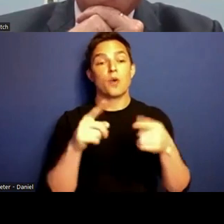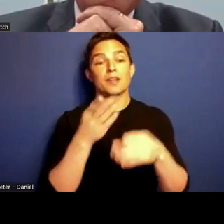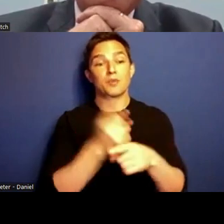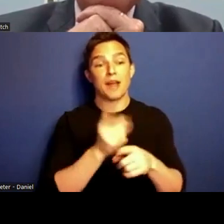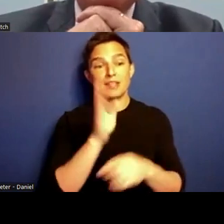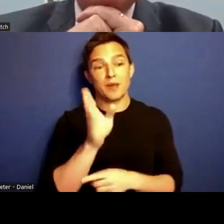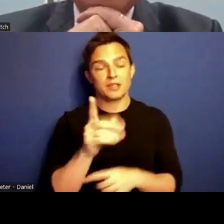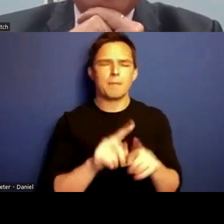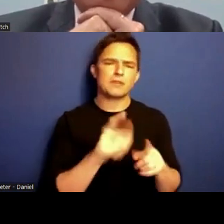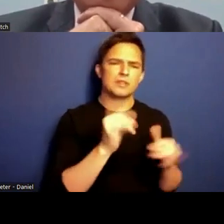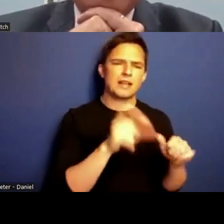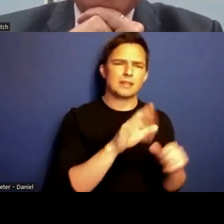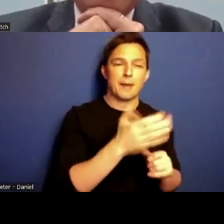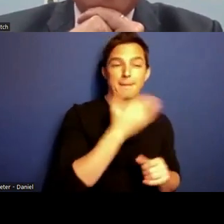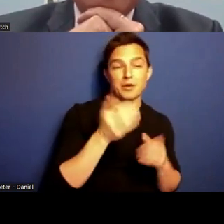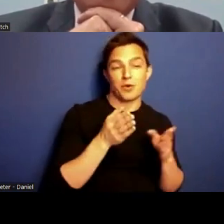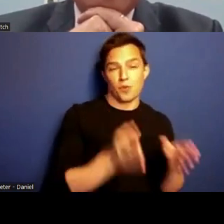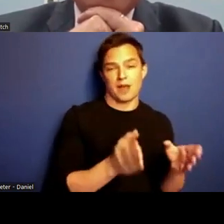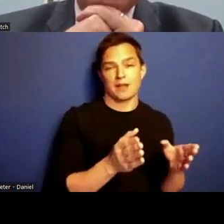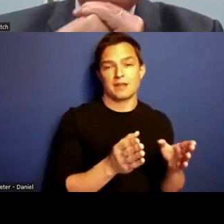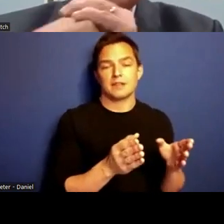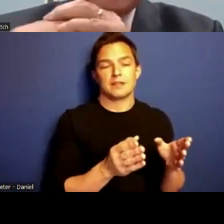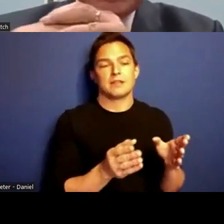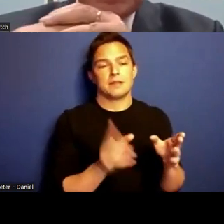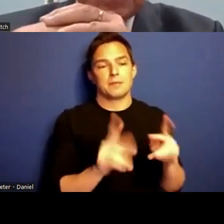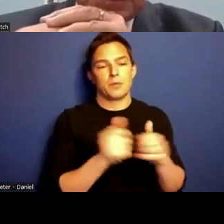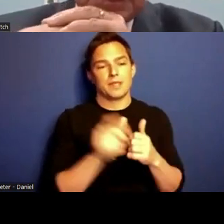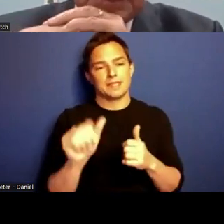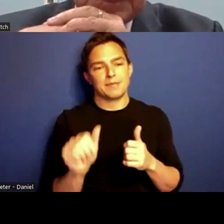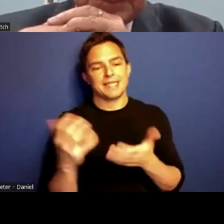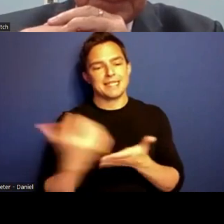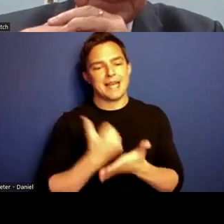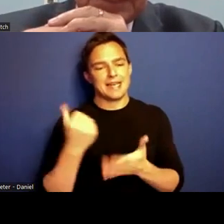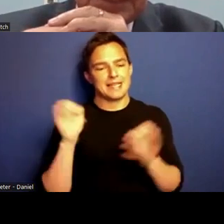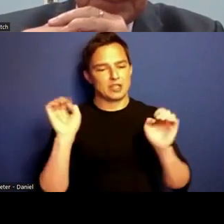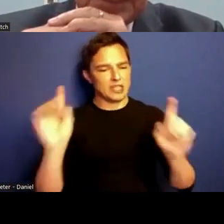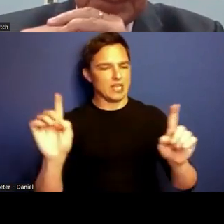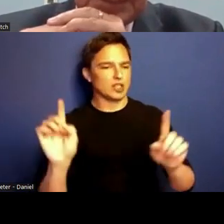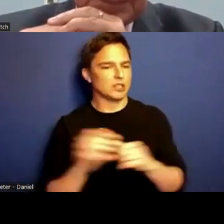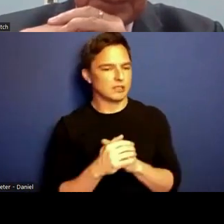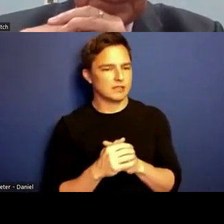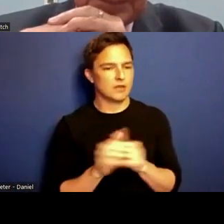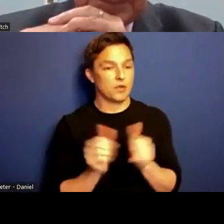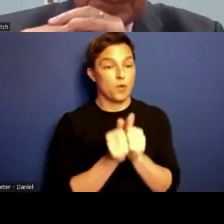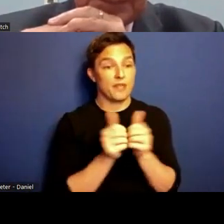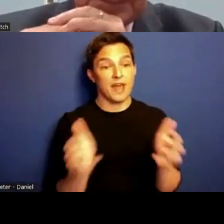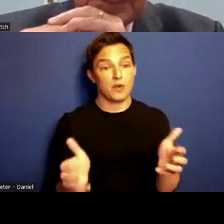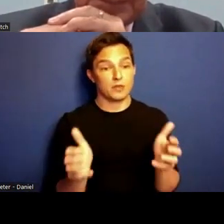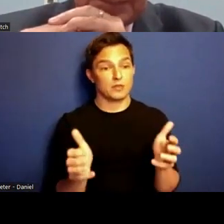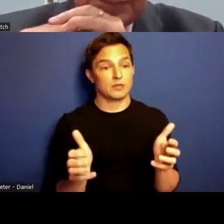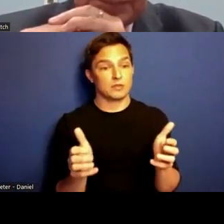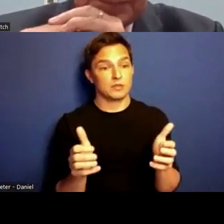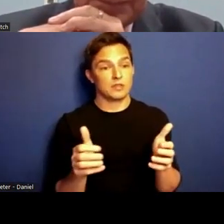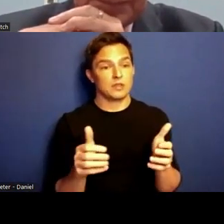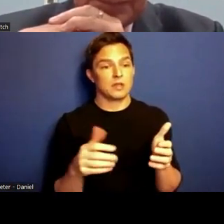a better way for us to, as people with disability, to gain education without going in tremendous